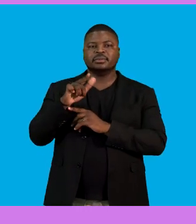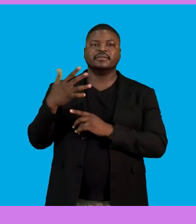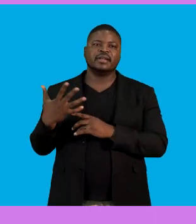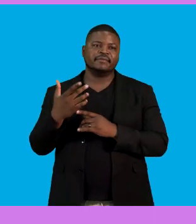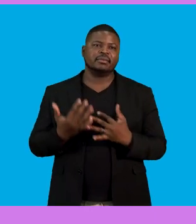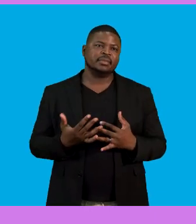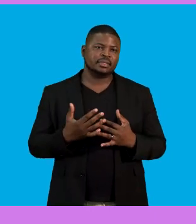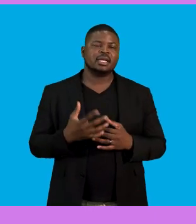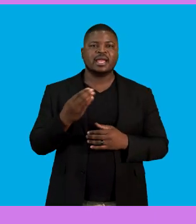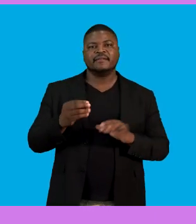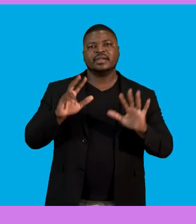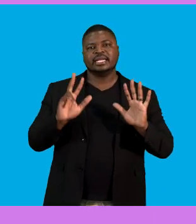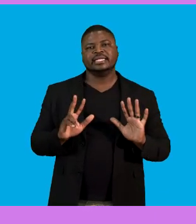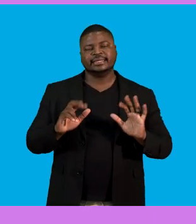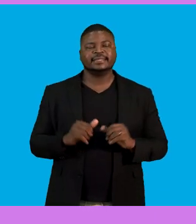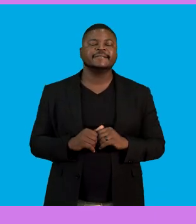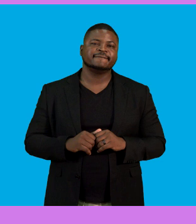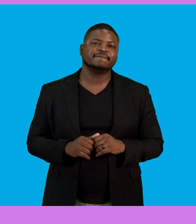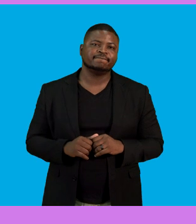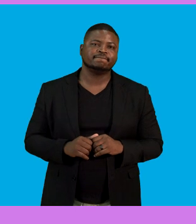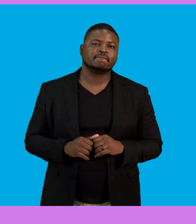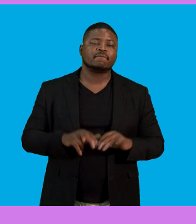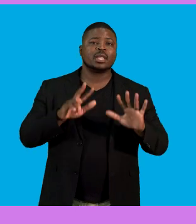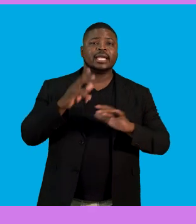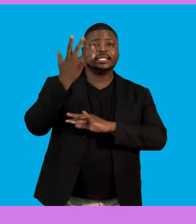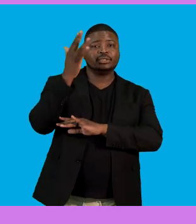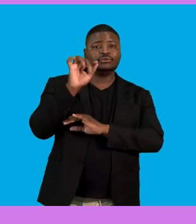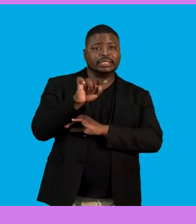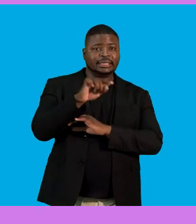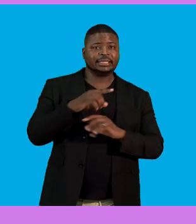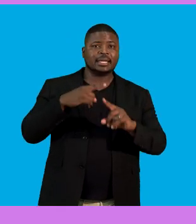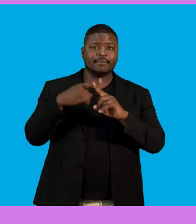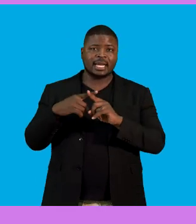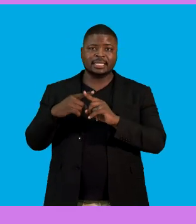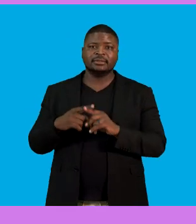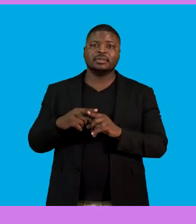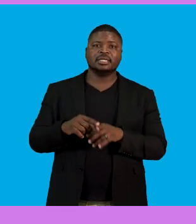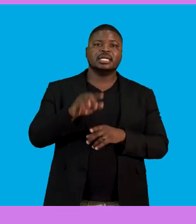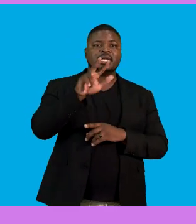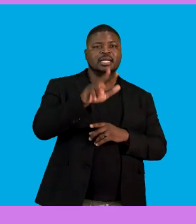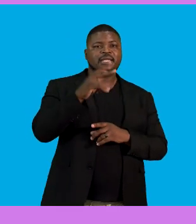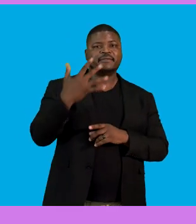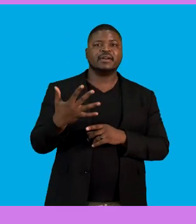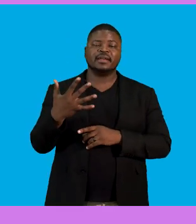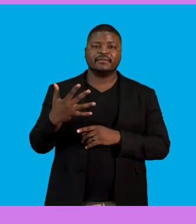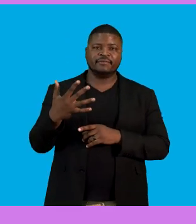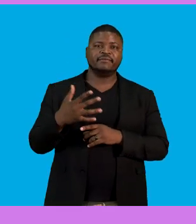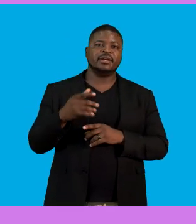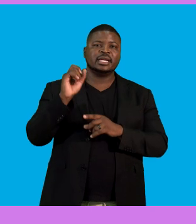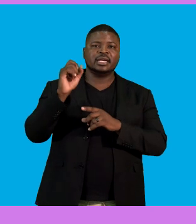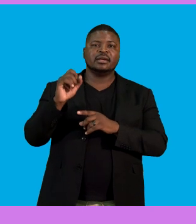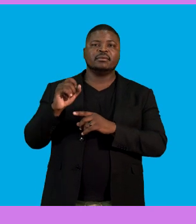We check this bar. We have 8 trees. So it's 8 trees multiplied by 85